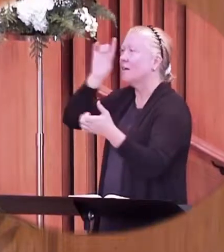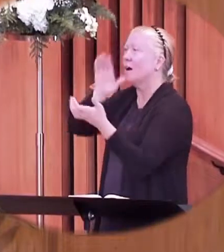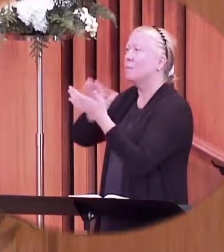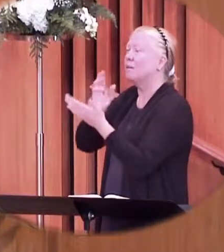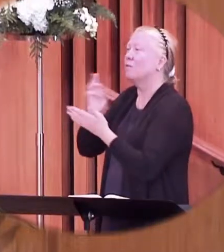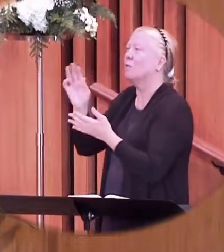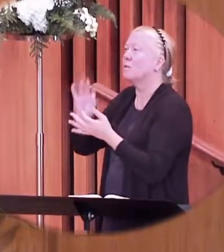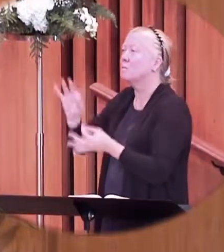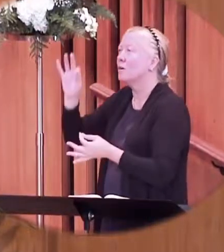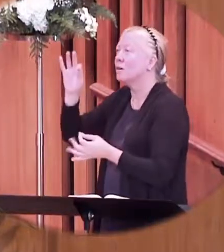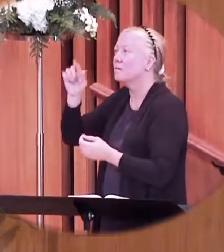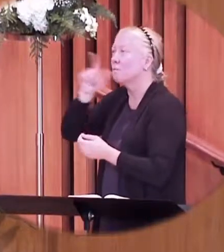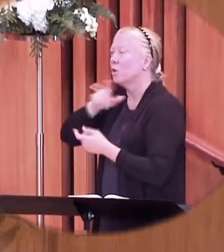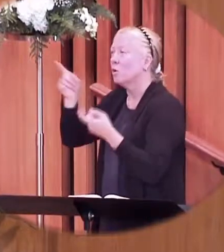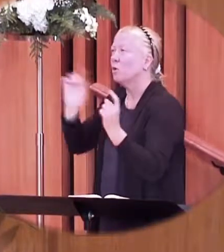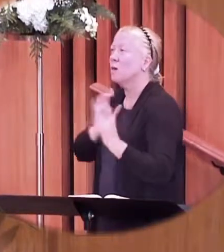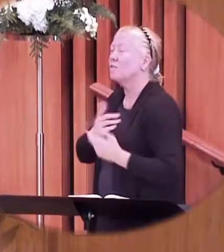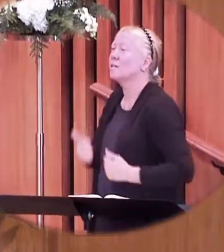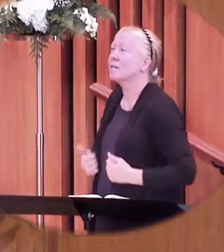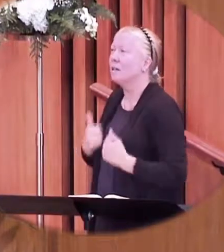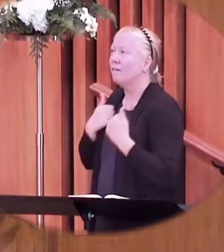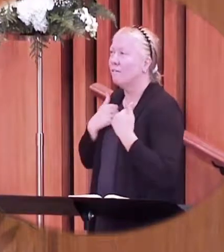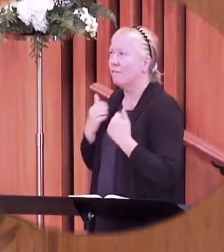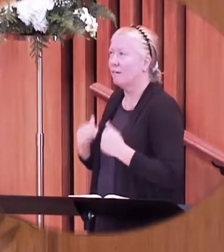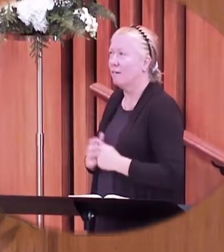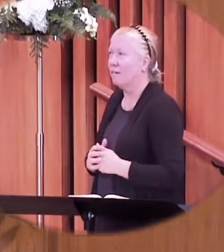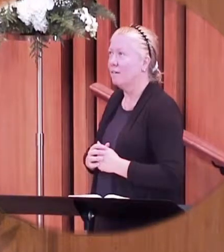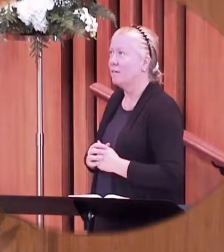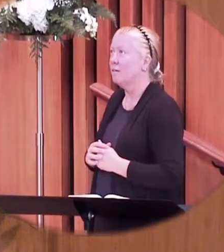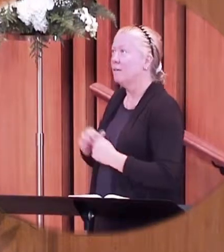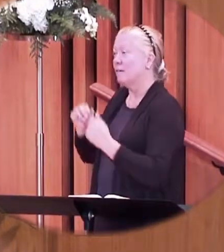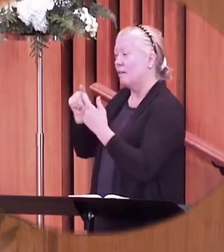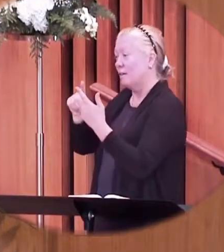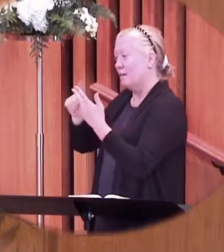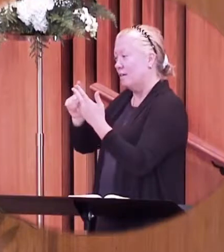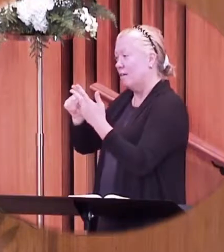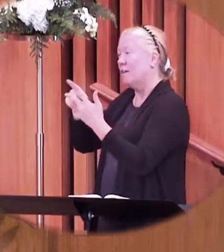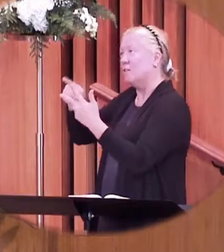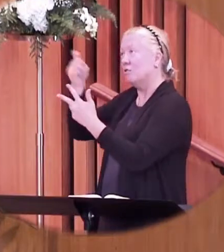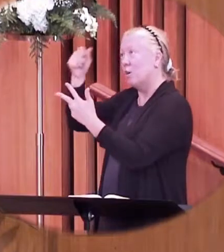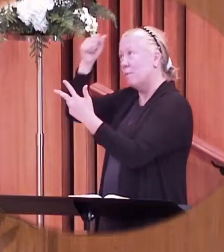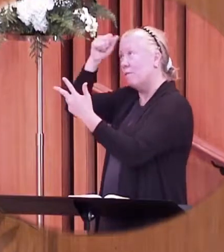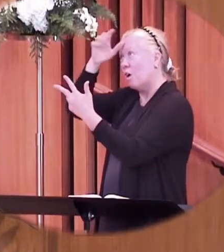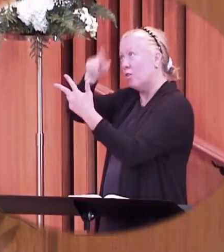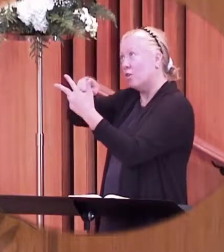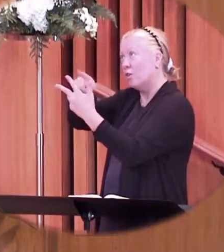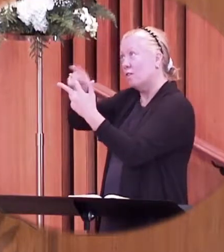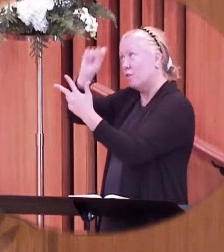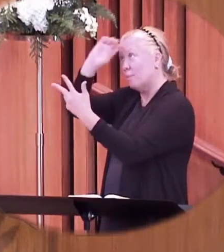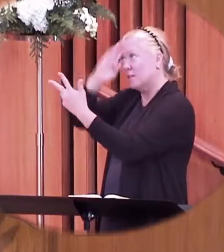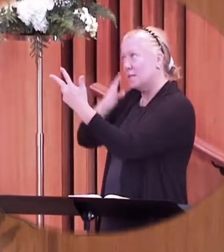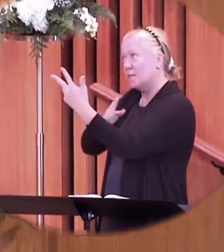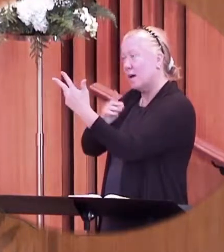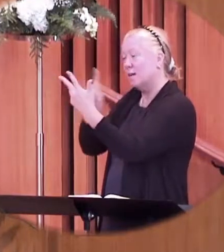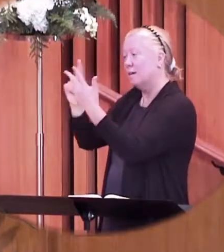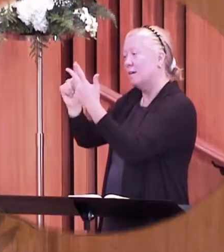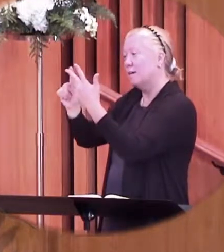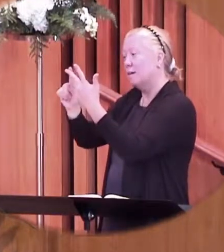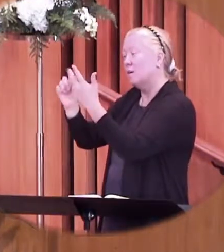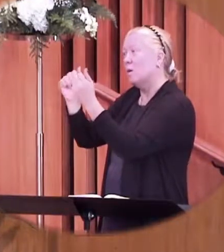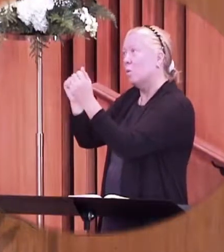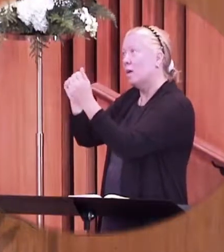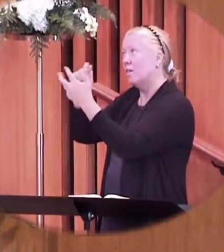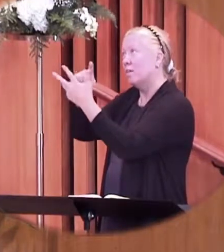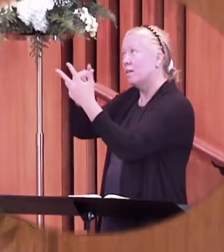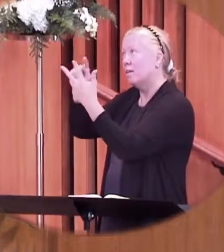the Holy Spirit, the Lord, the giver of life, who proceeds from the Father and the Son, who with the Father and the Son